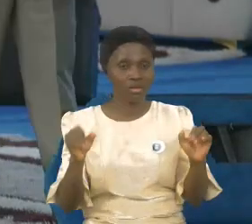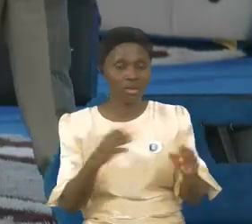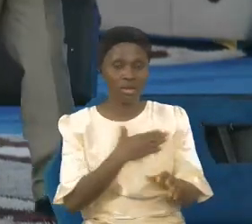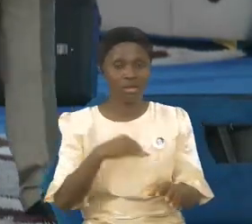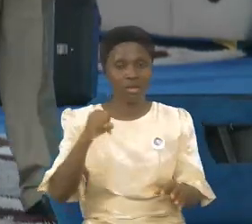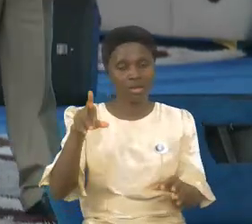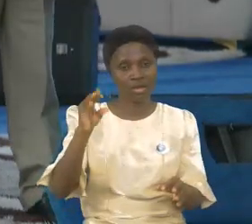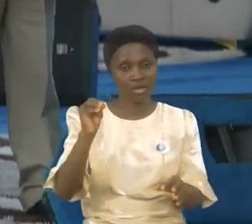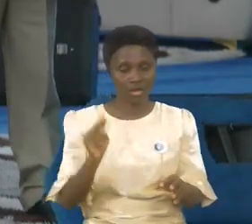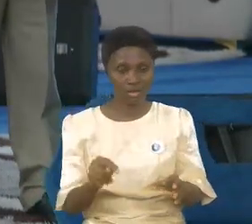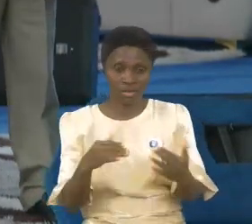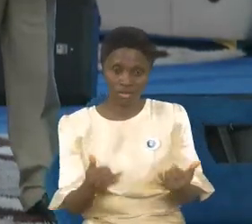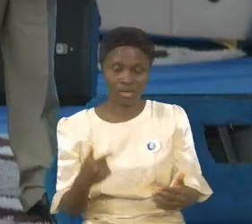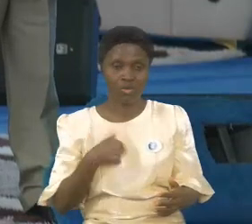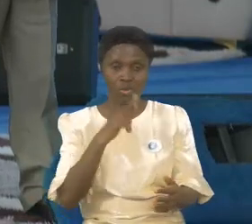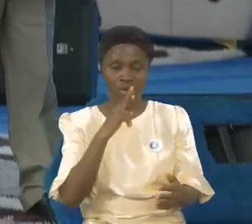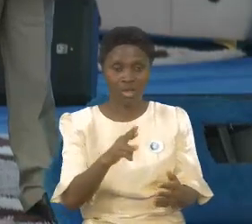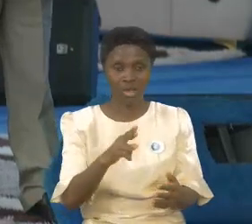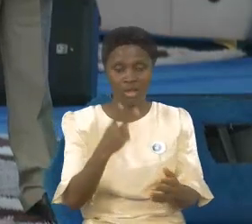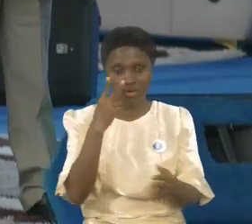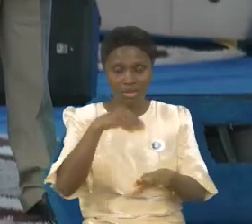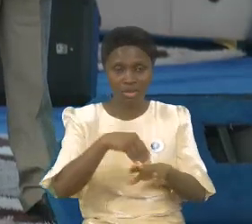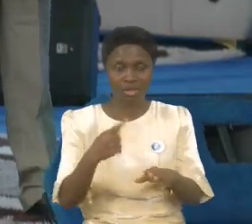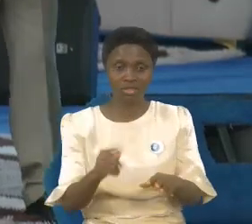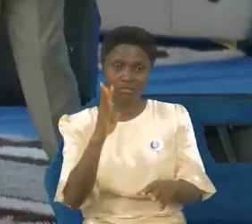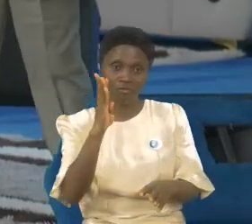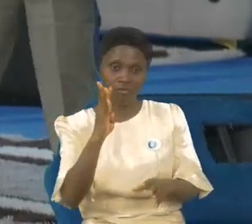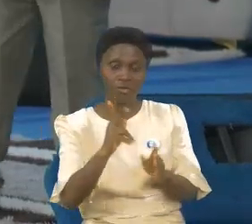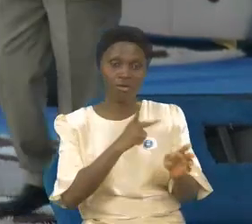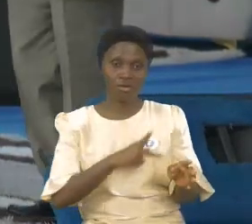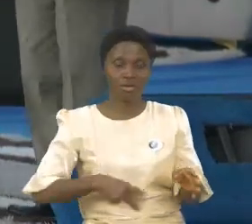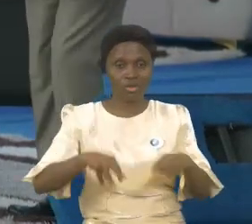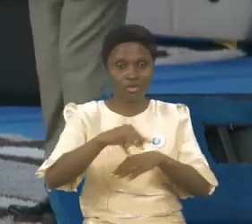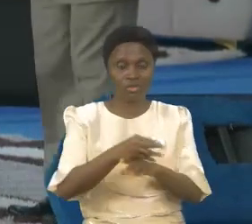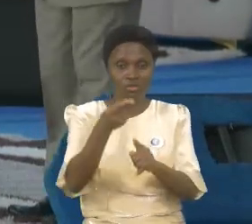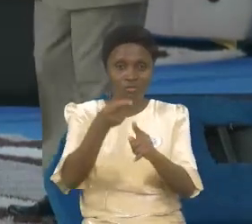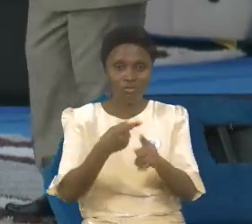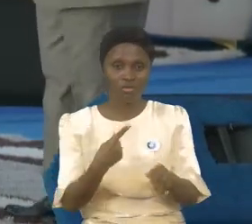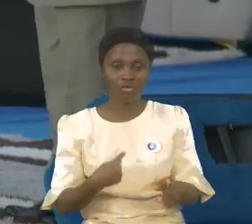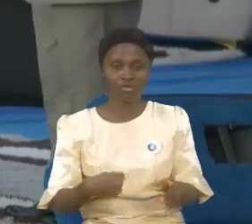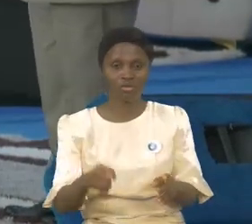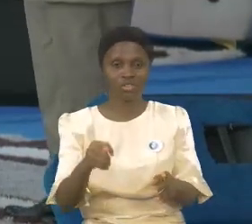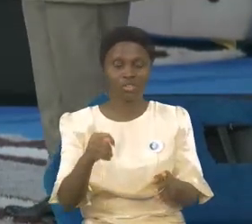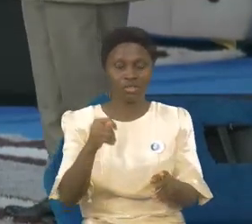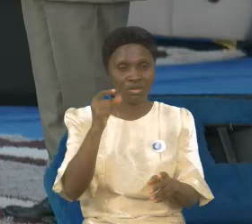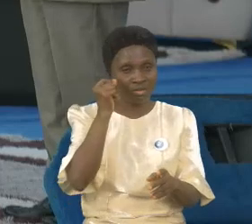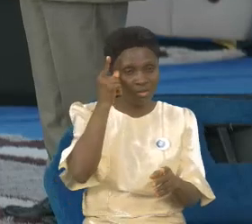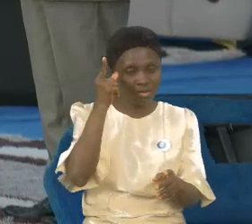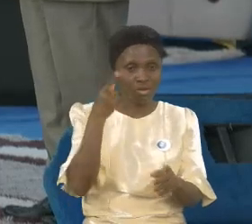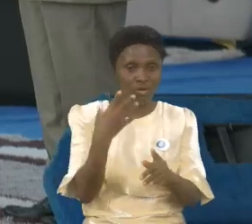those same four kingdoms from the perspective of God. God saw them